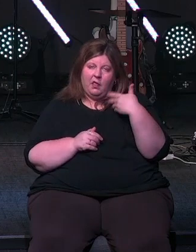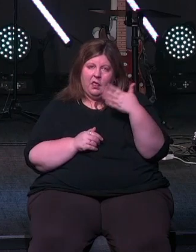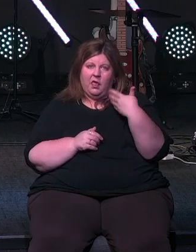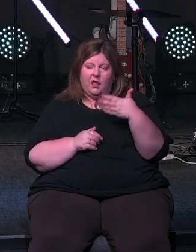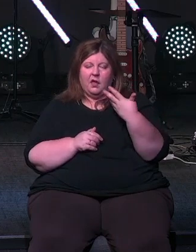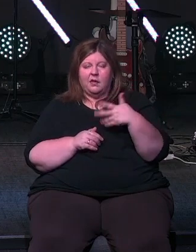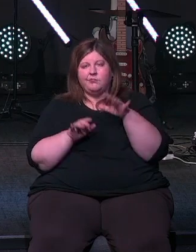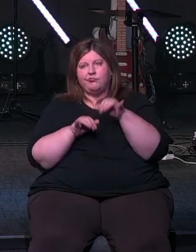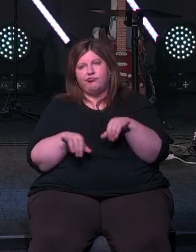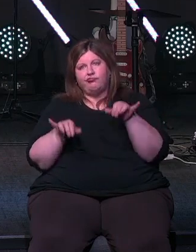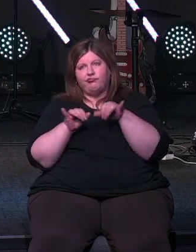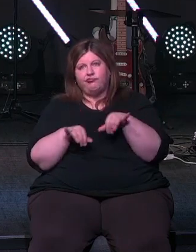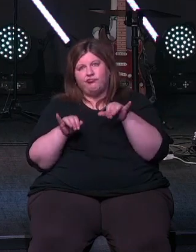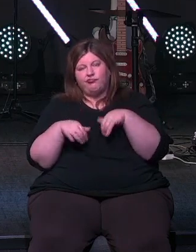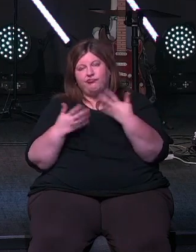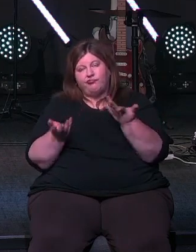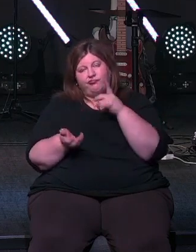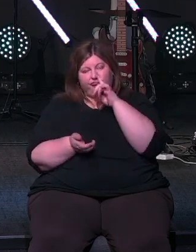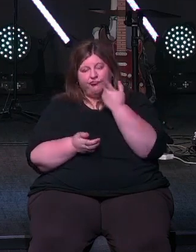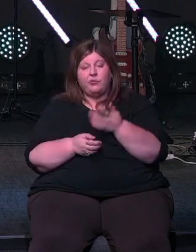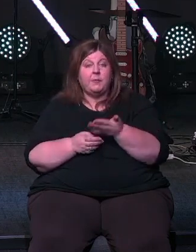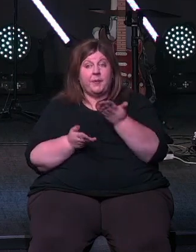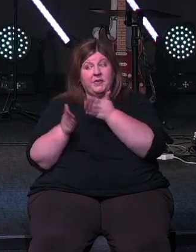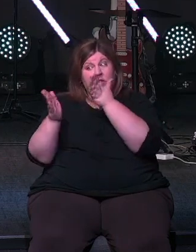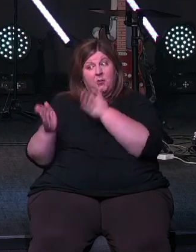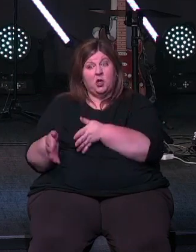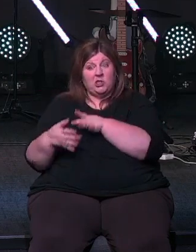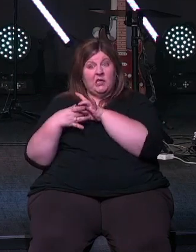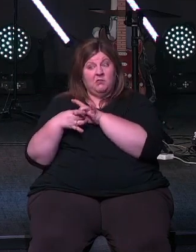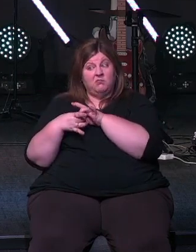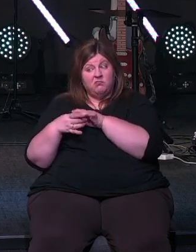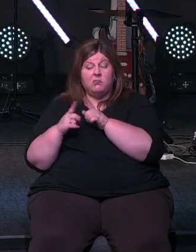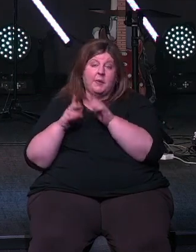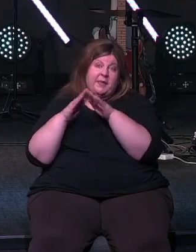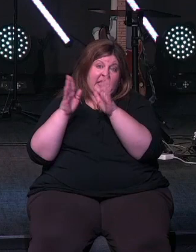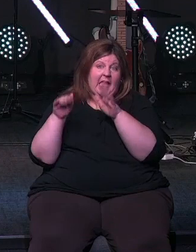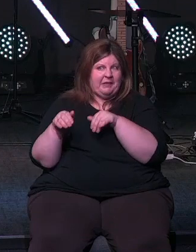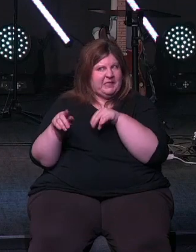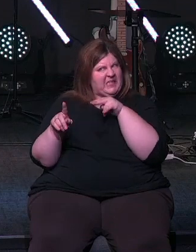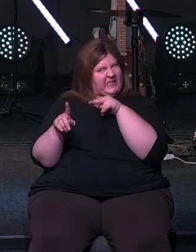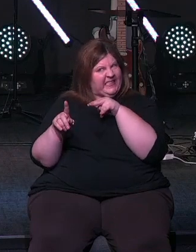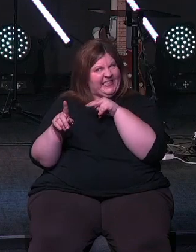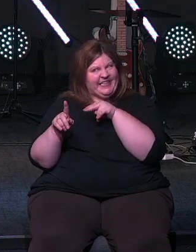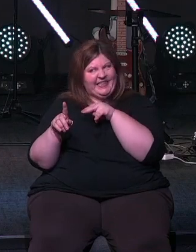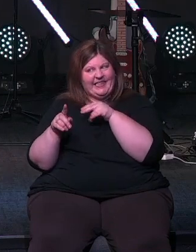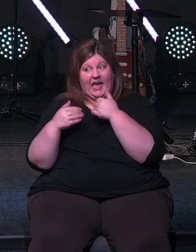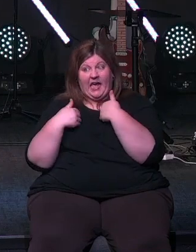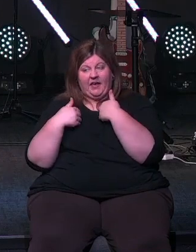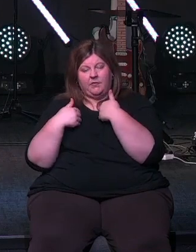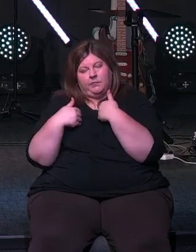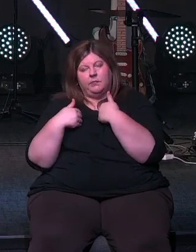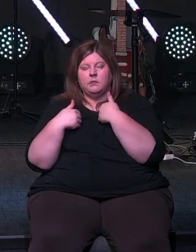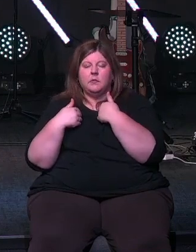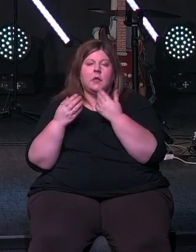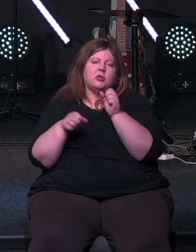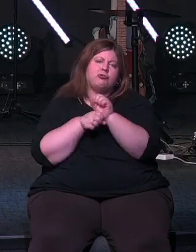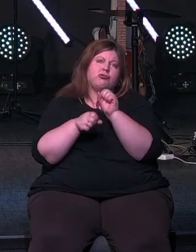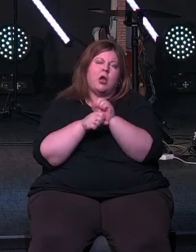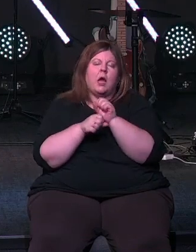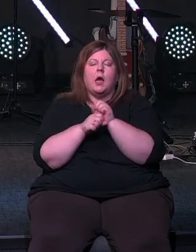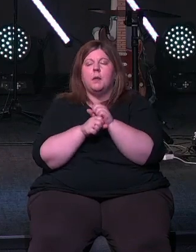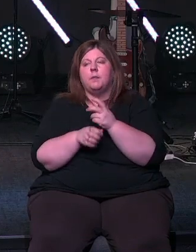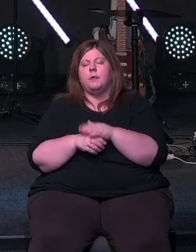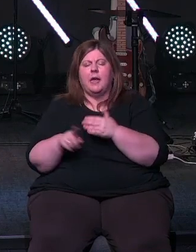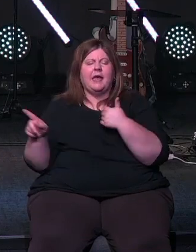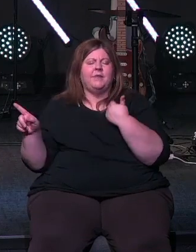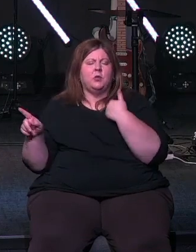day out, maybe it's a person, maybe it's a relationship, maybe it's a house that you had your eye on, maybe it's a job. I have two